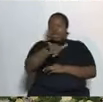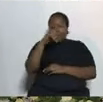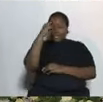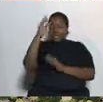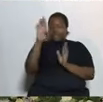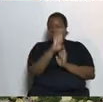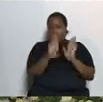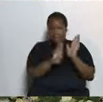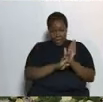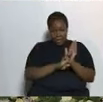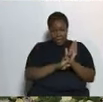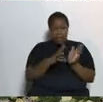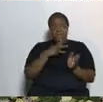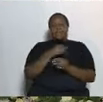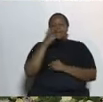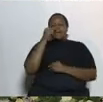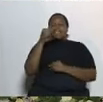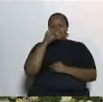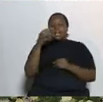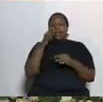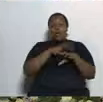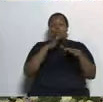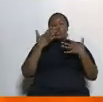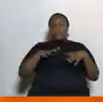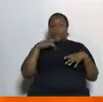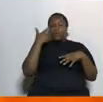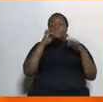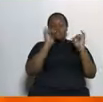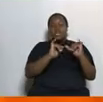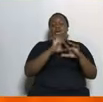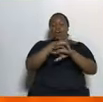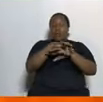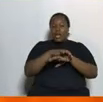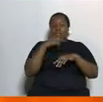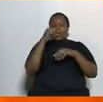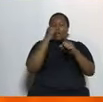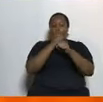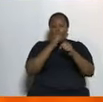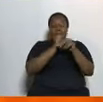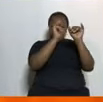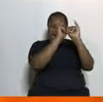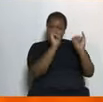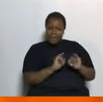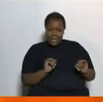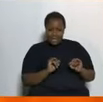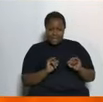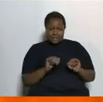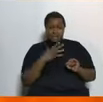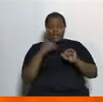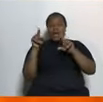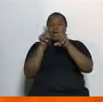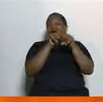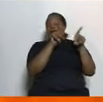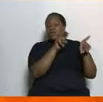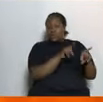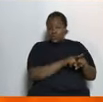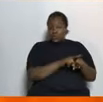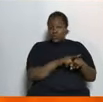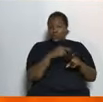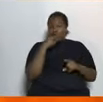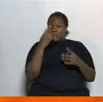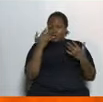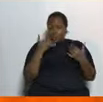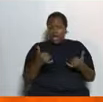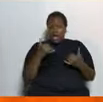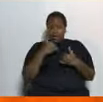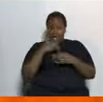Bible. Saying to those that dwell on the earth that they should make an image to the beast who was wounded by the sword and did live. So here is a